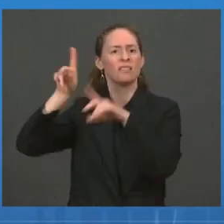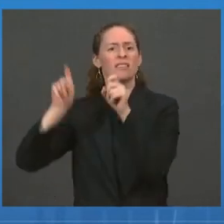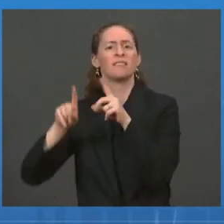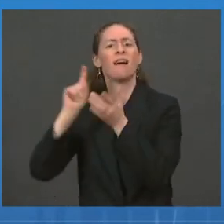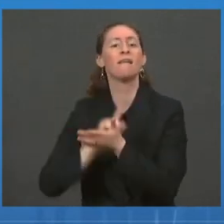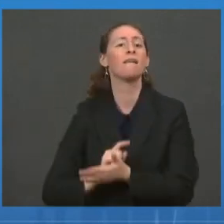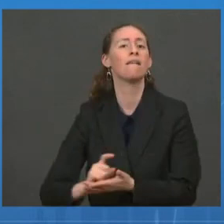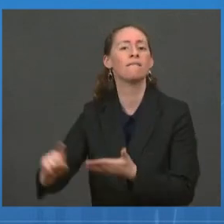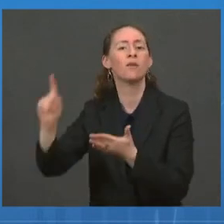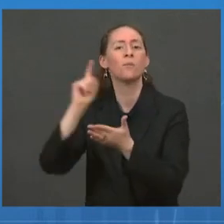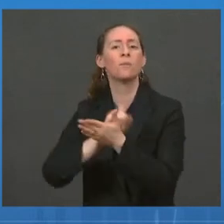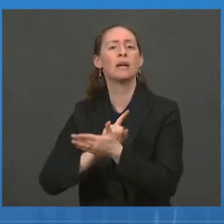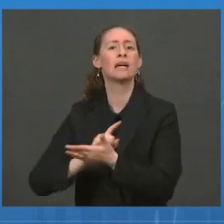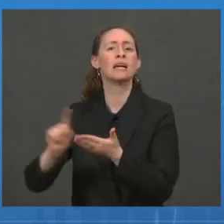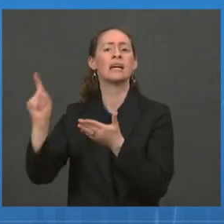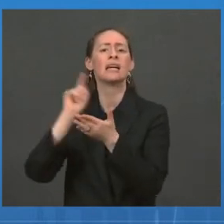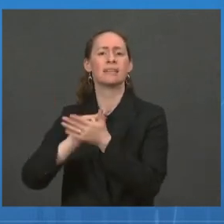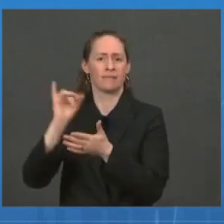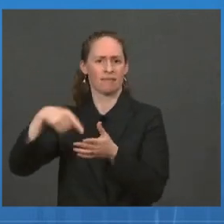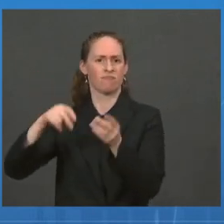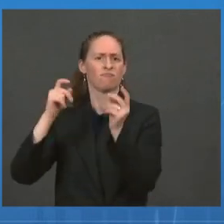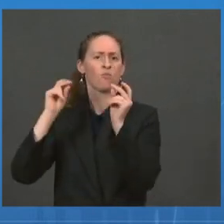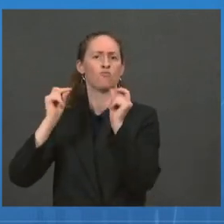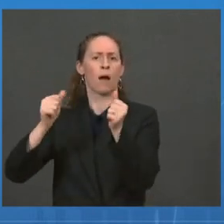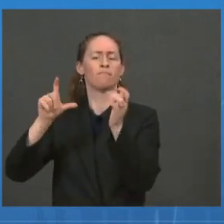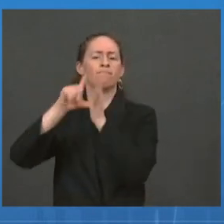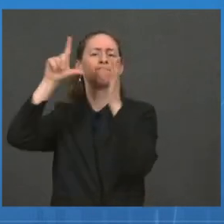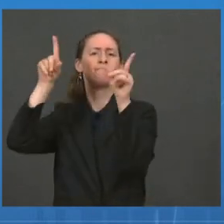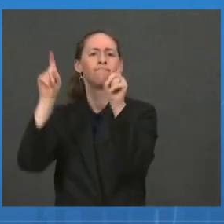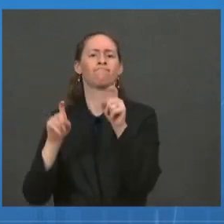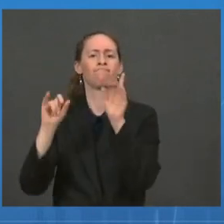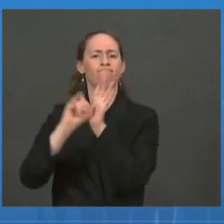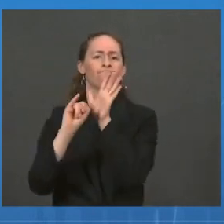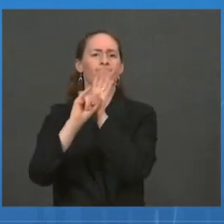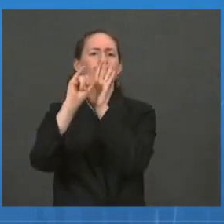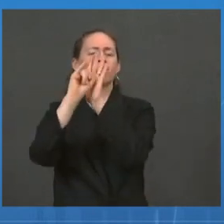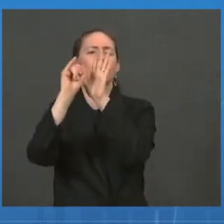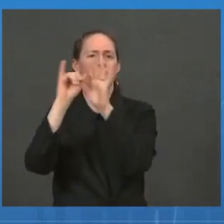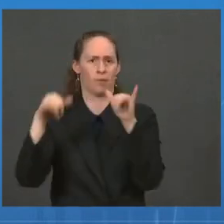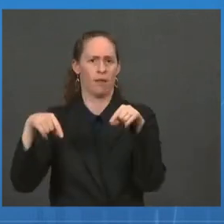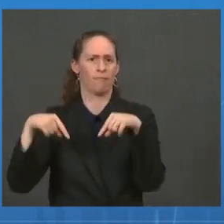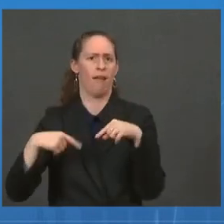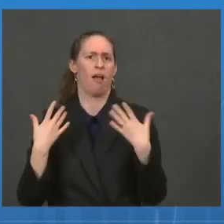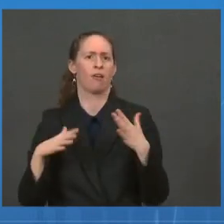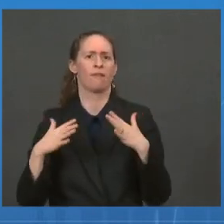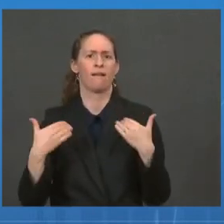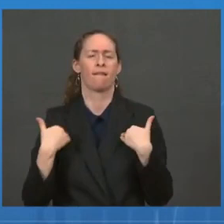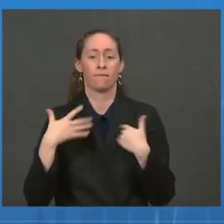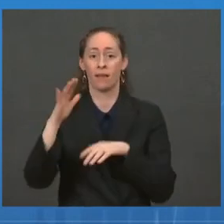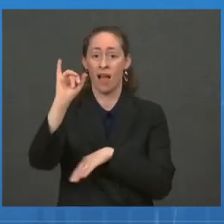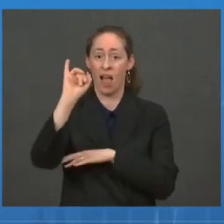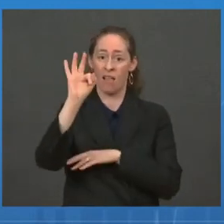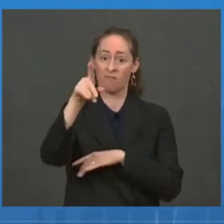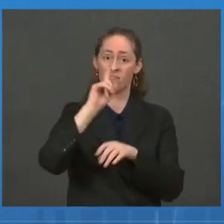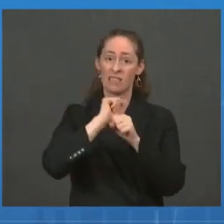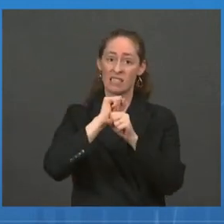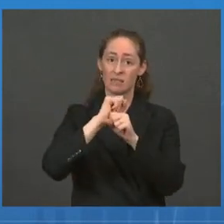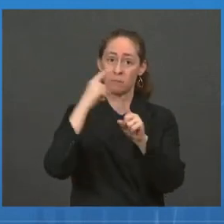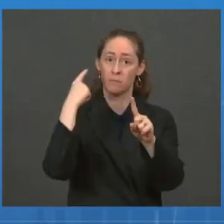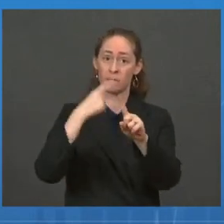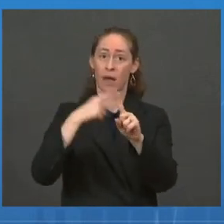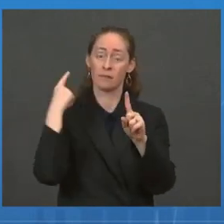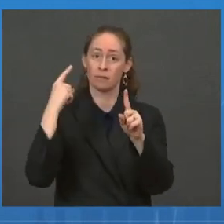positive are actually confirmed by pcr so i'm given that we have all of that testing going on those tests now were the